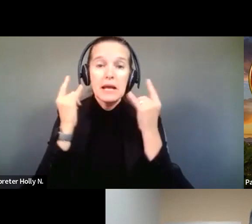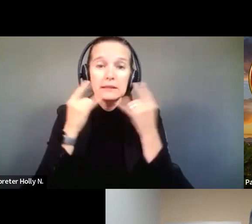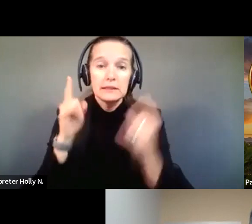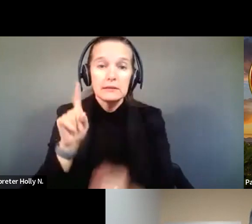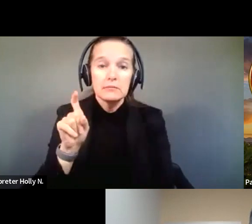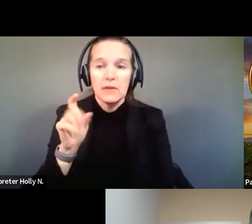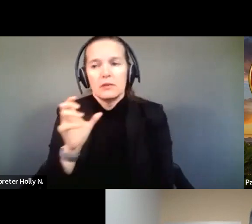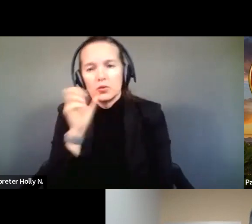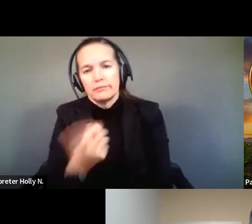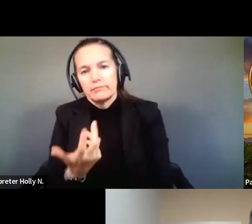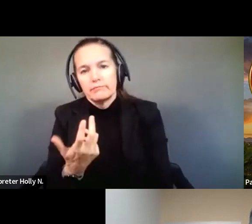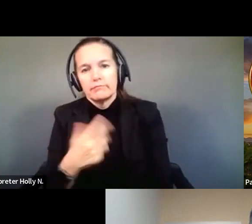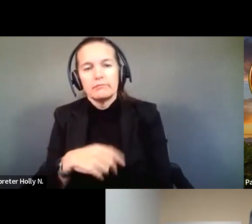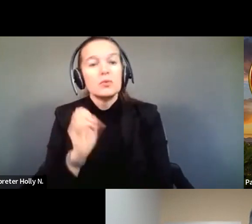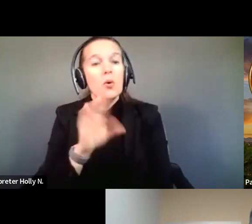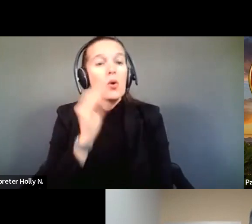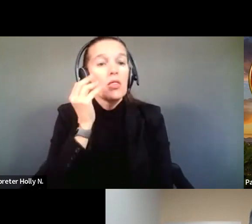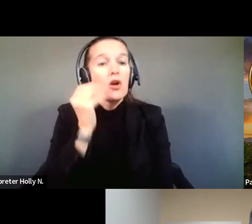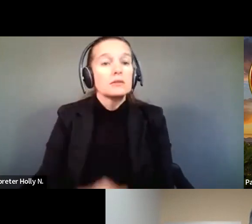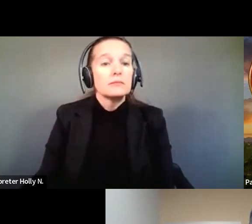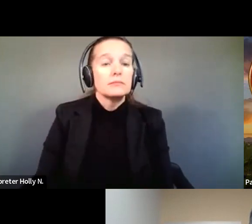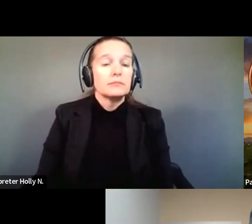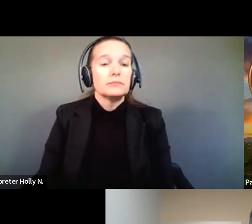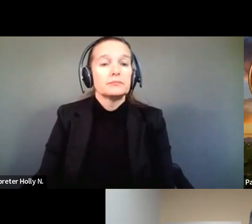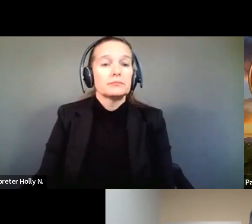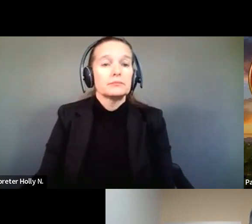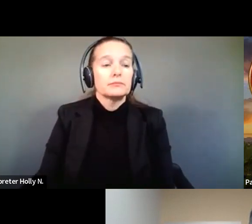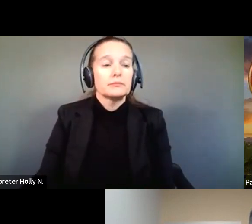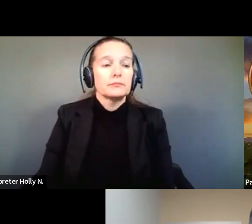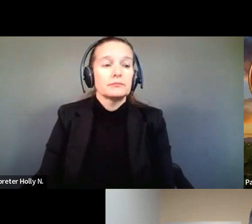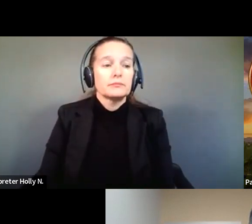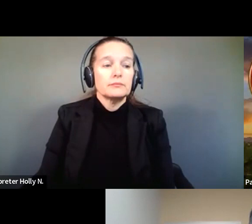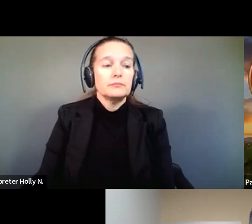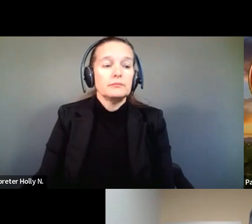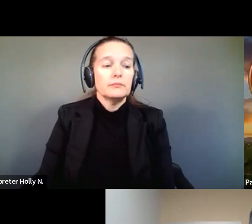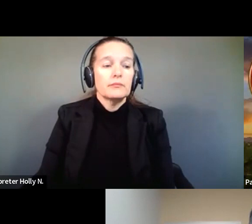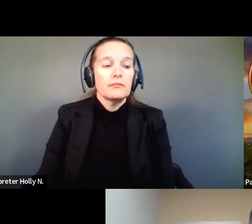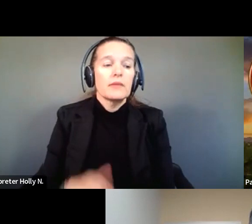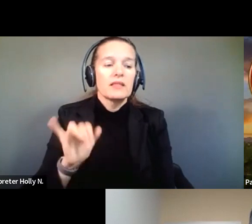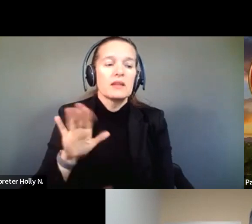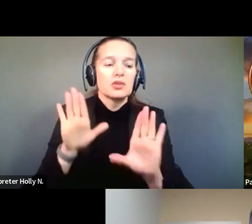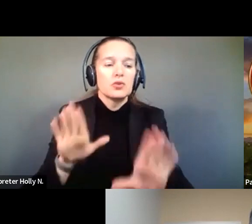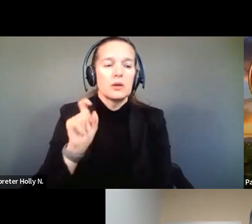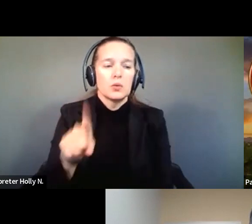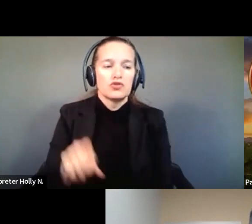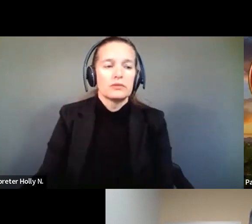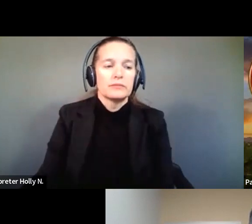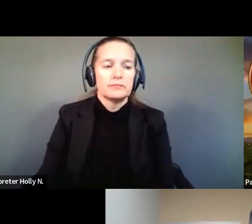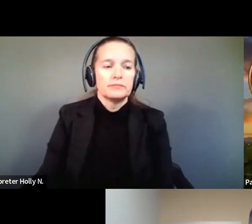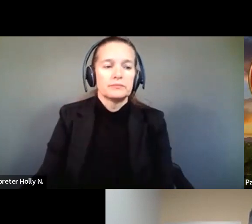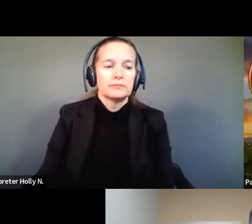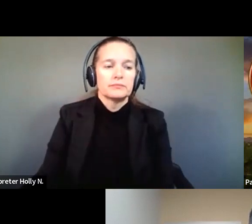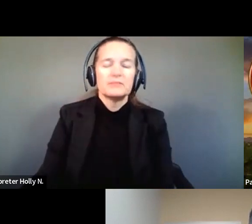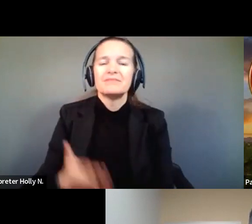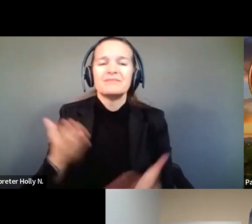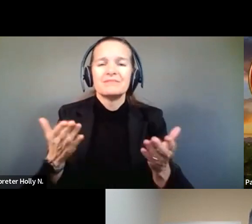presume? Your thoughts on that? You know, I think it's a great question, and it's something that in public health, you know,